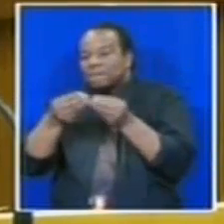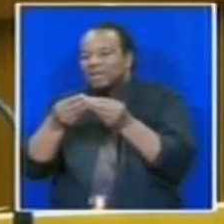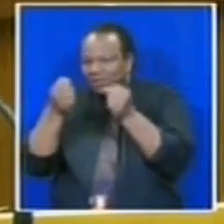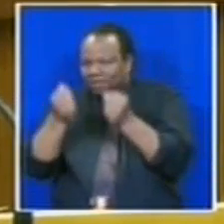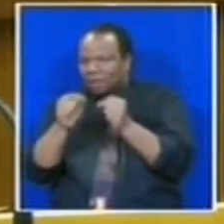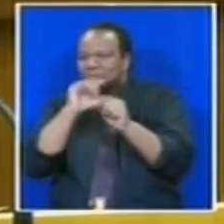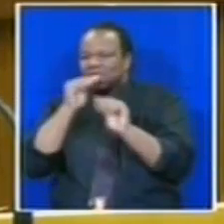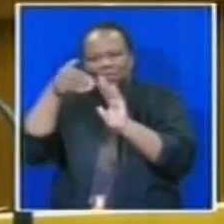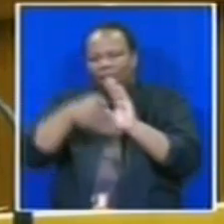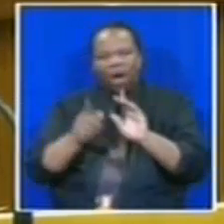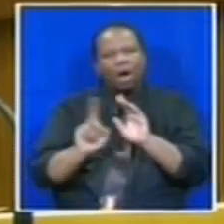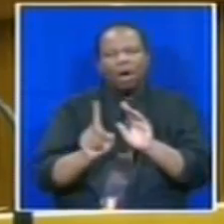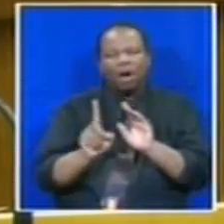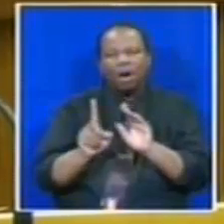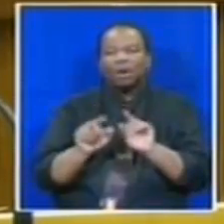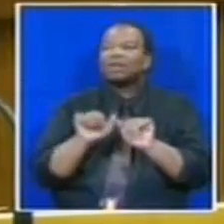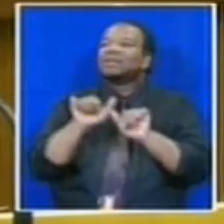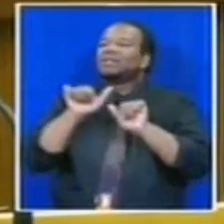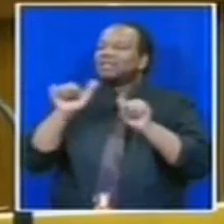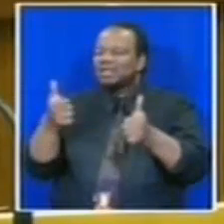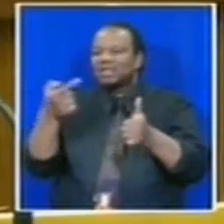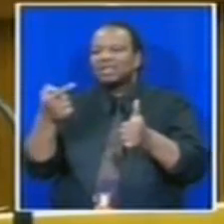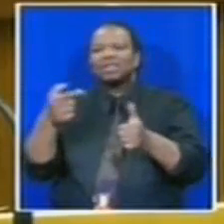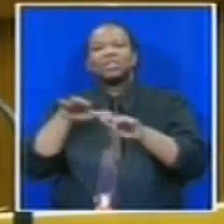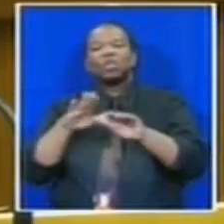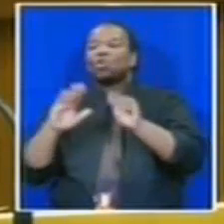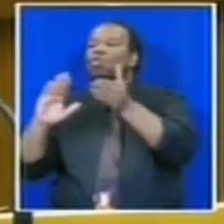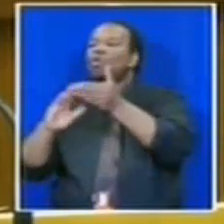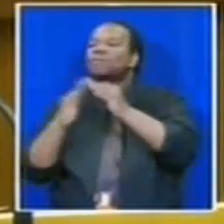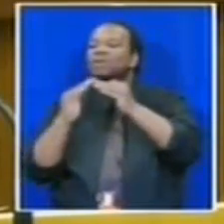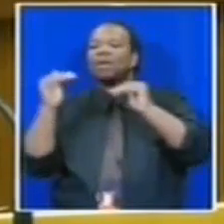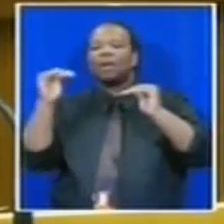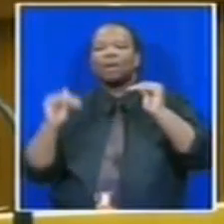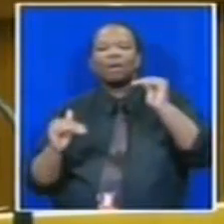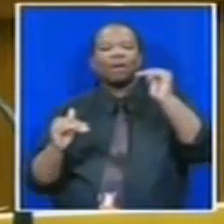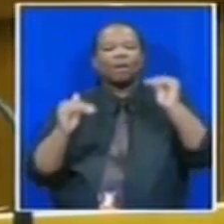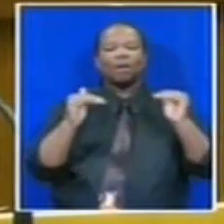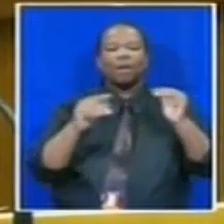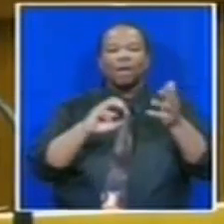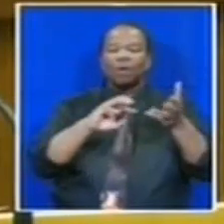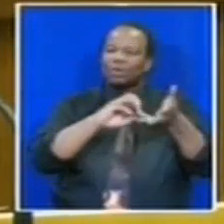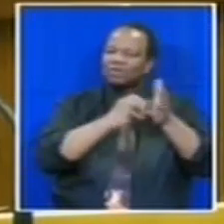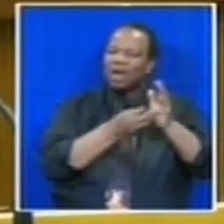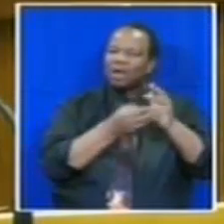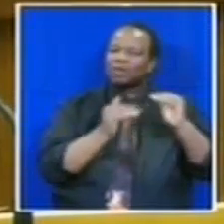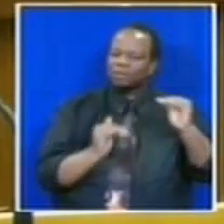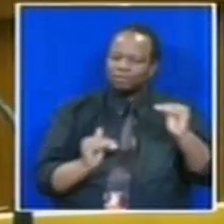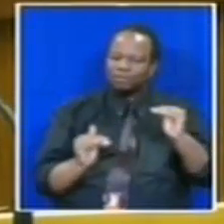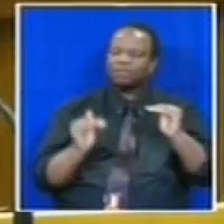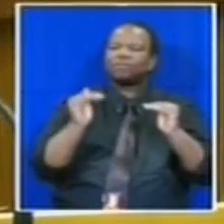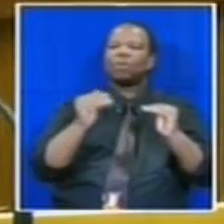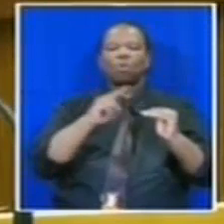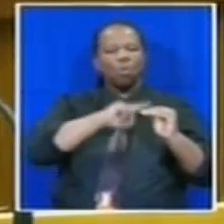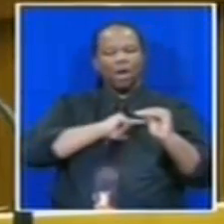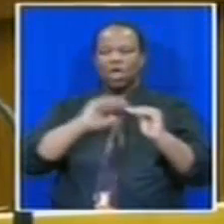of a society that is intolerably unequal but is making progress in addressing its legacy of fragmented